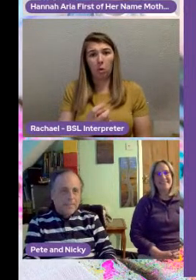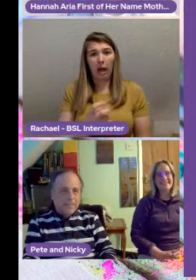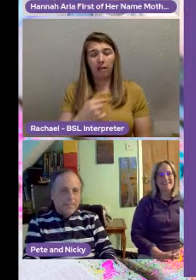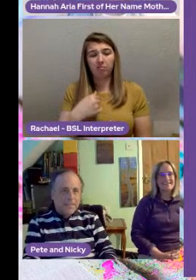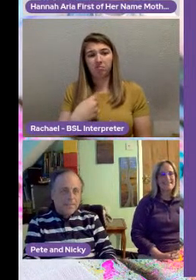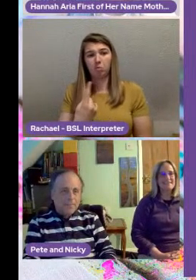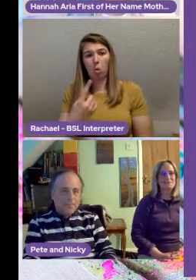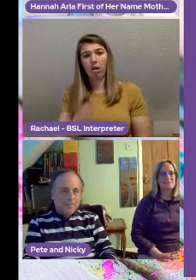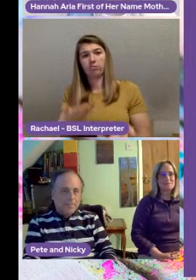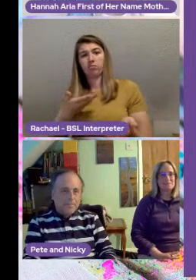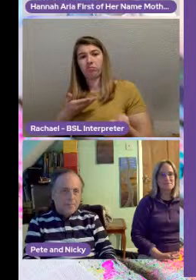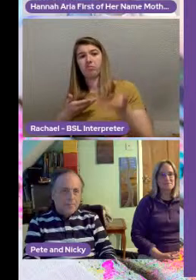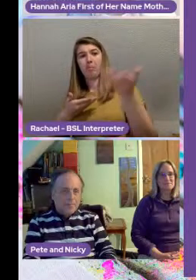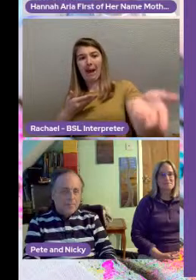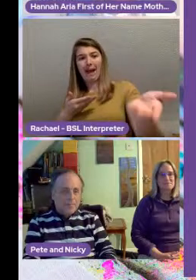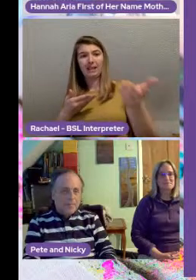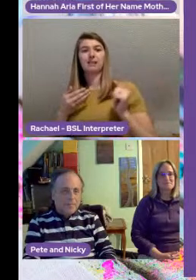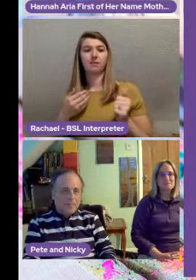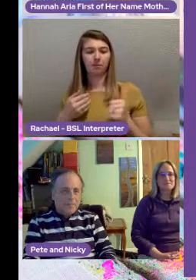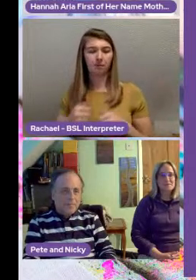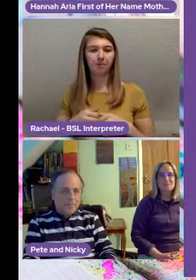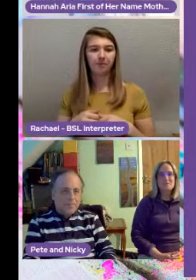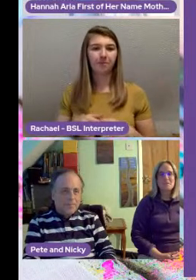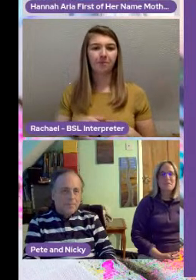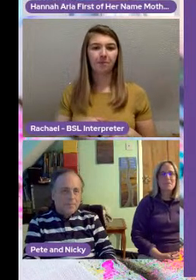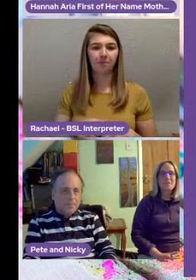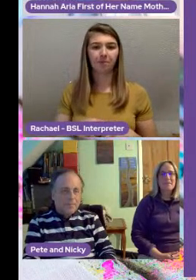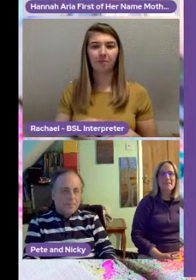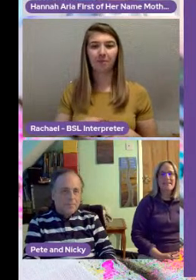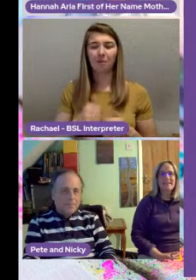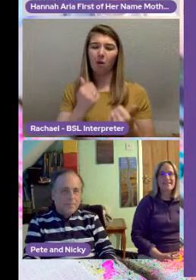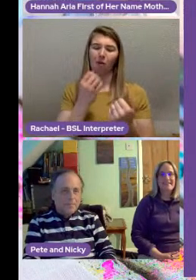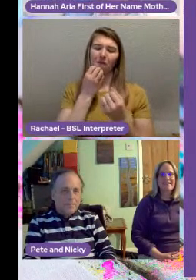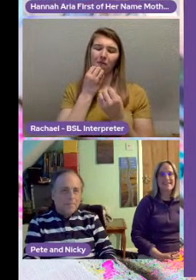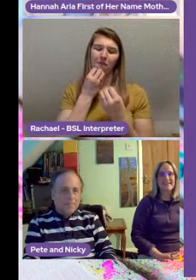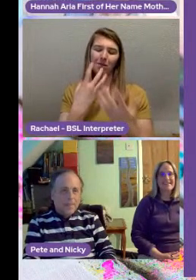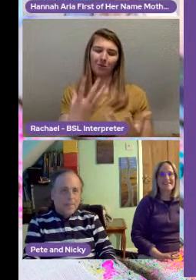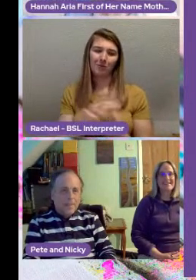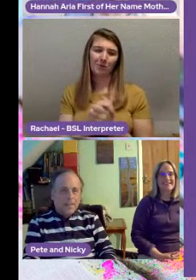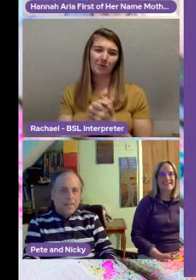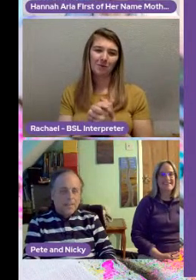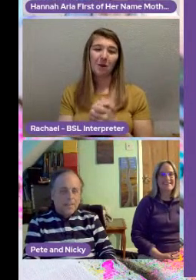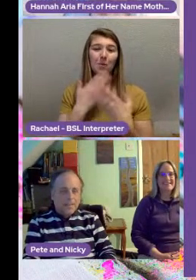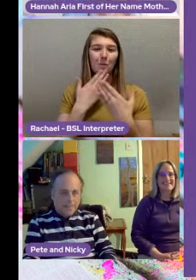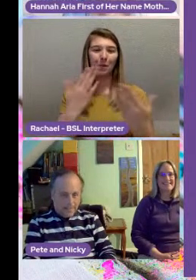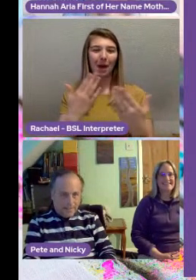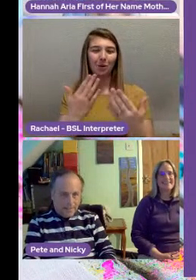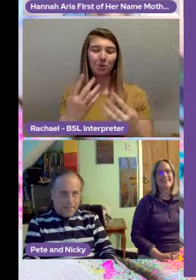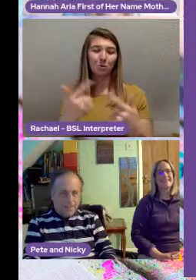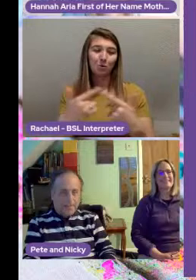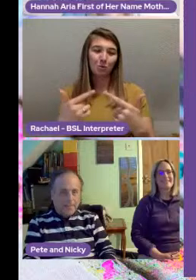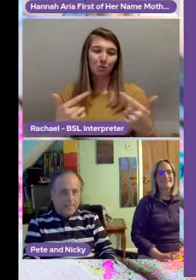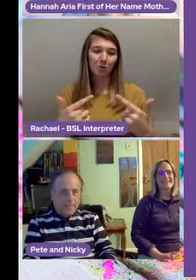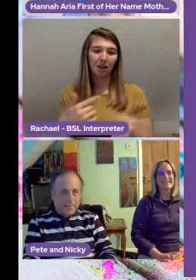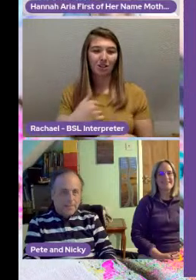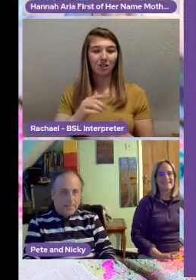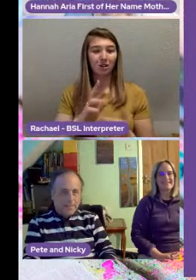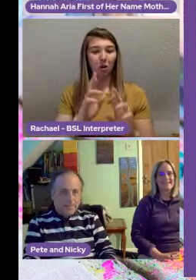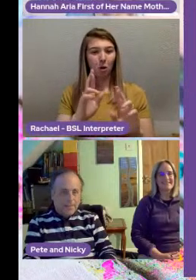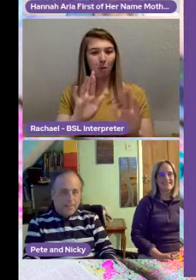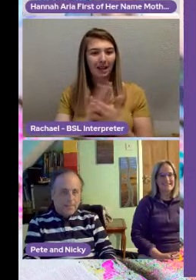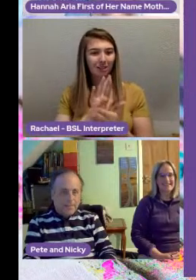Yeah, absolutely. Fabulous, fabulous, fabulous. Thank you so much. I hope you enjoyed it. I